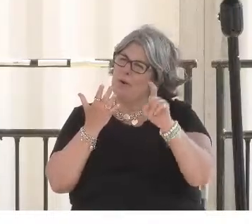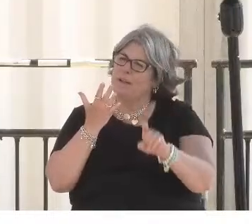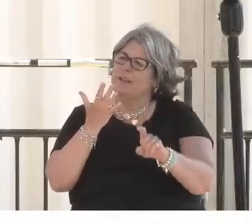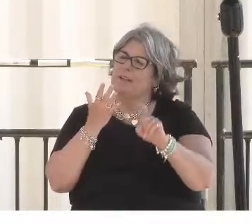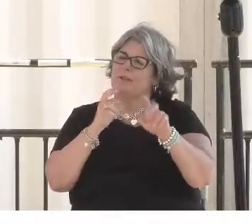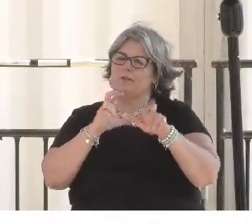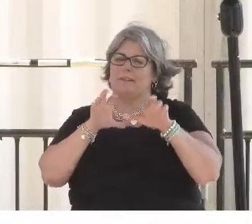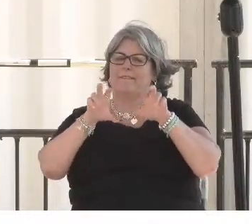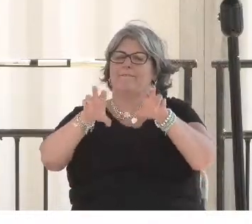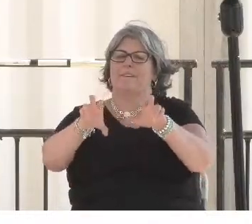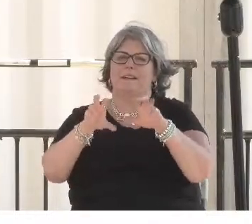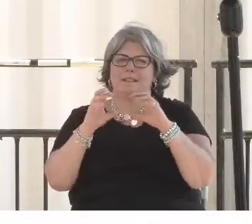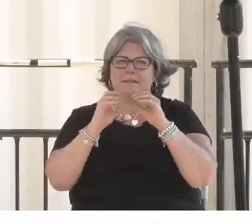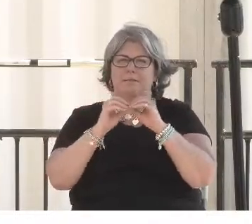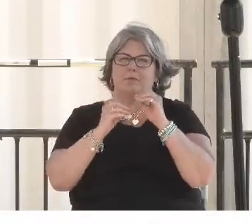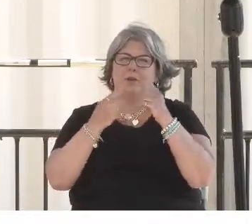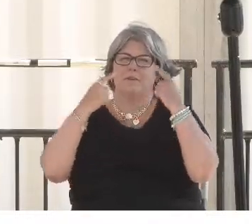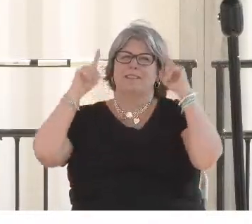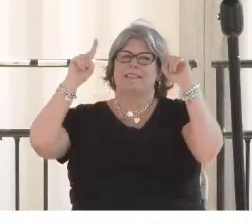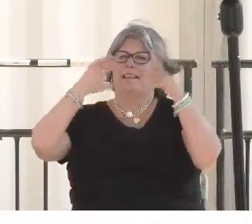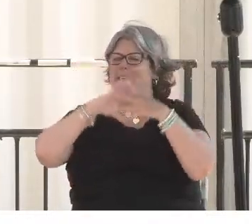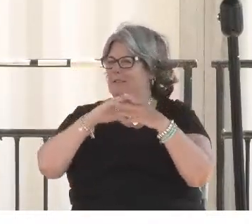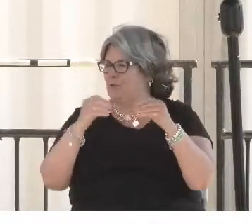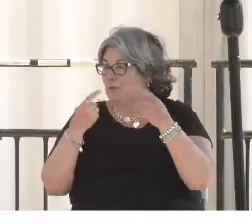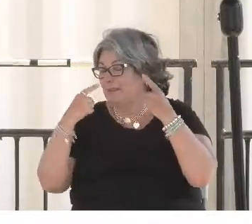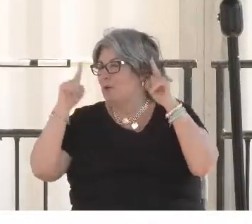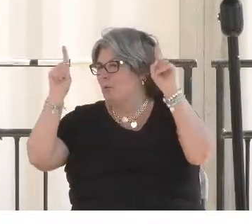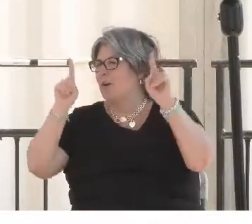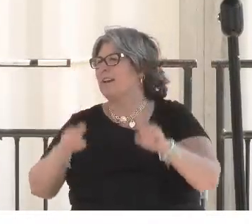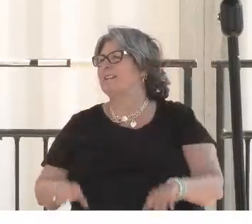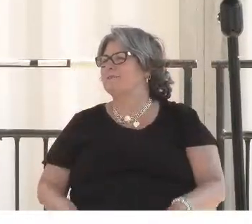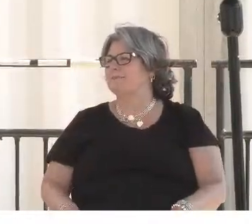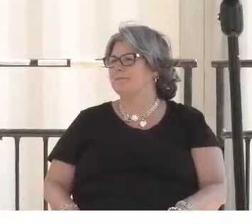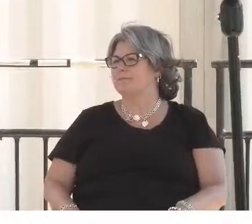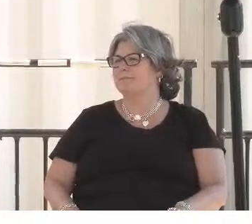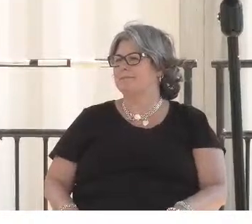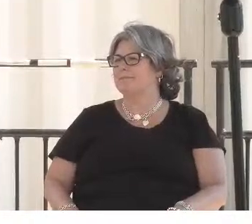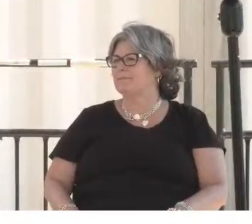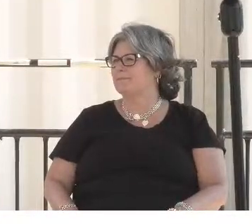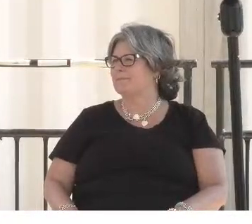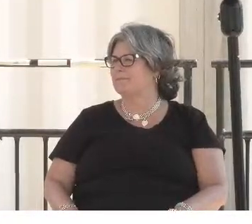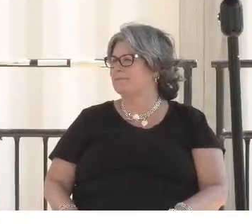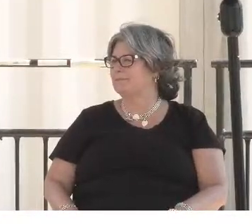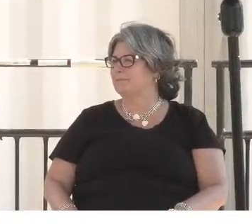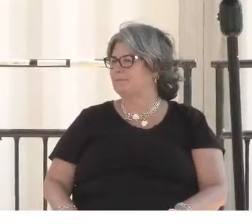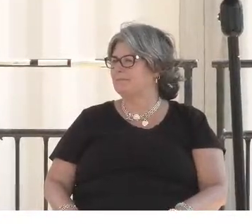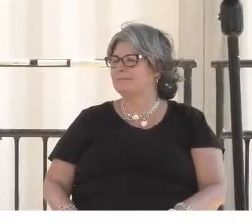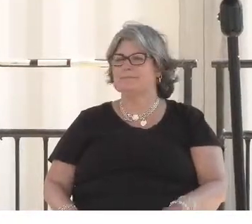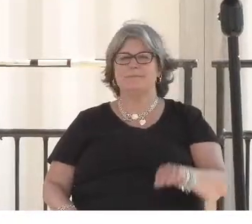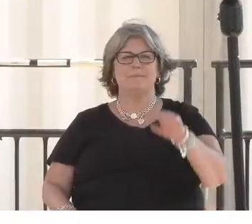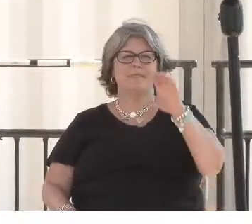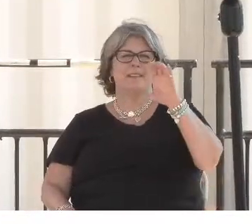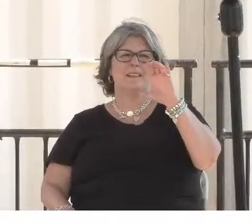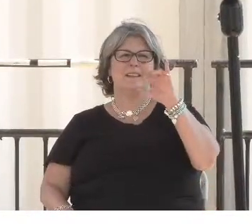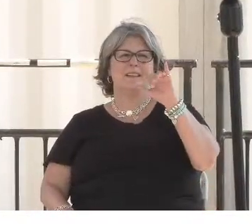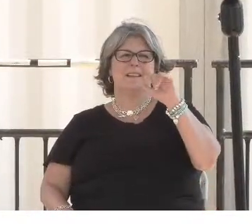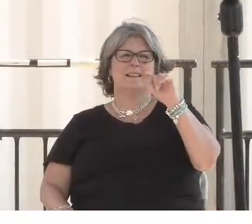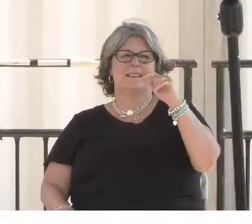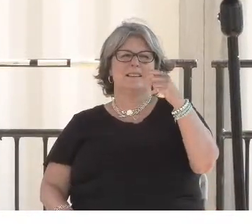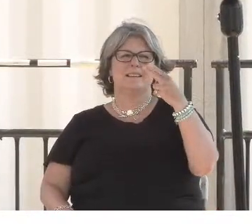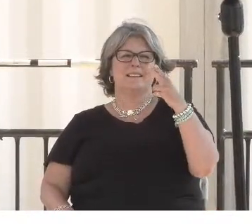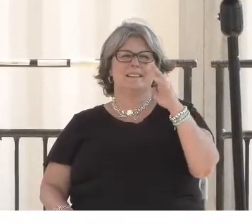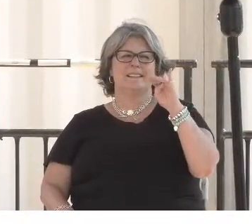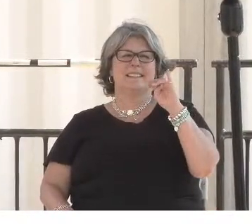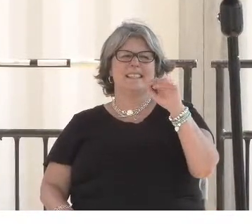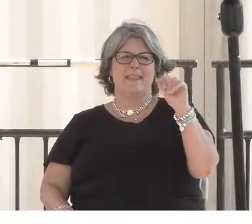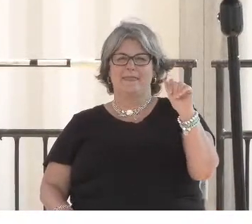bit more on those success stories that are working. So. And Cynthia Williams, we're going to get to questions from you really